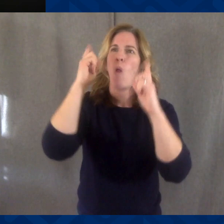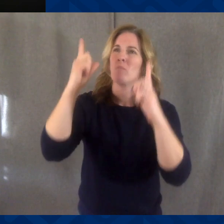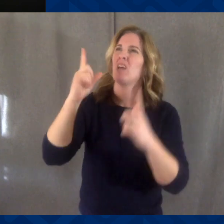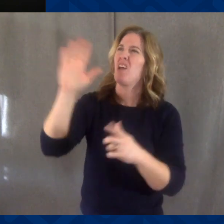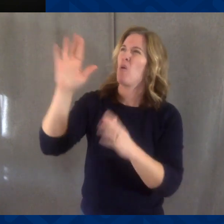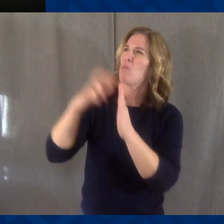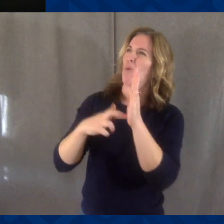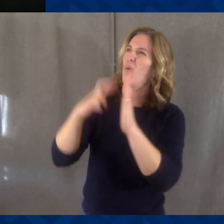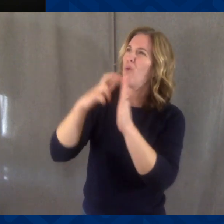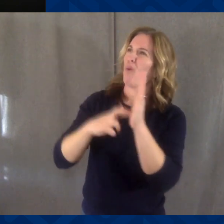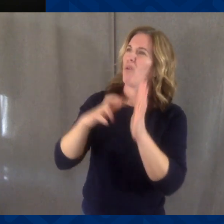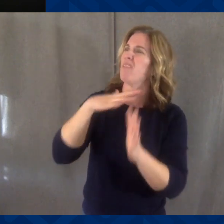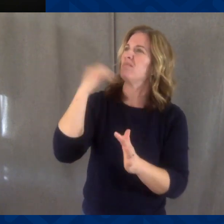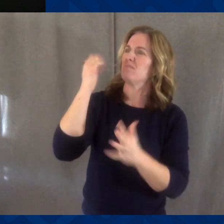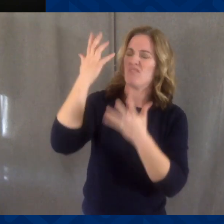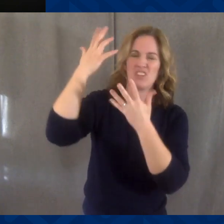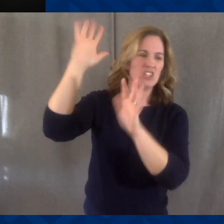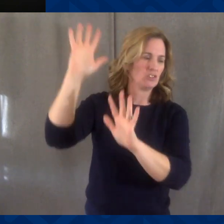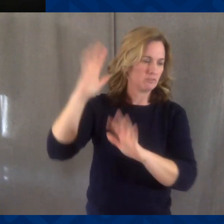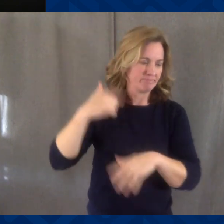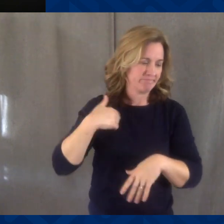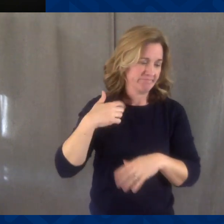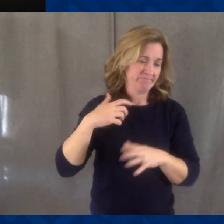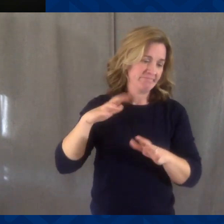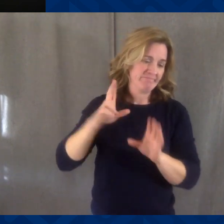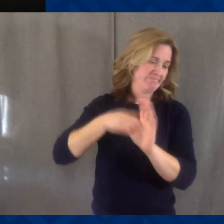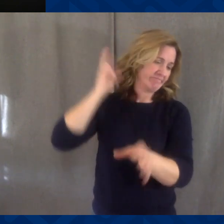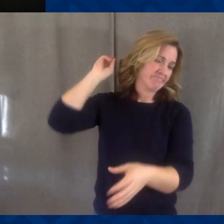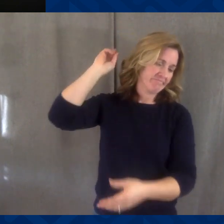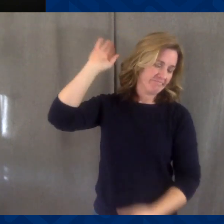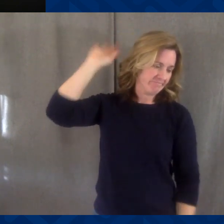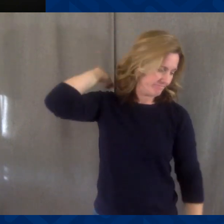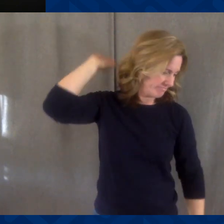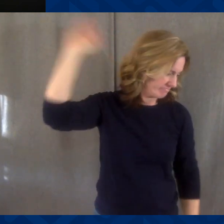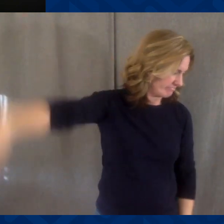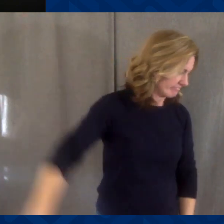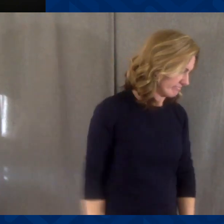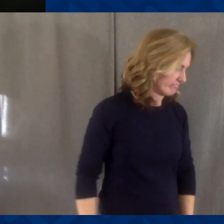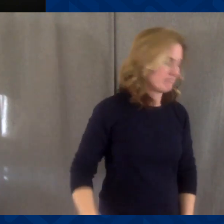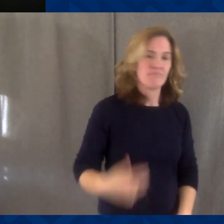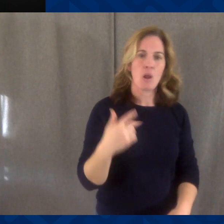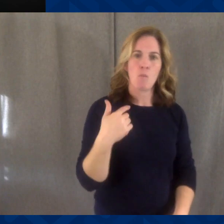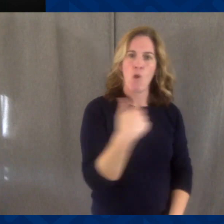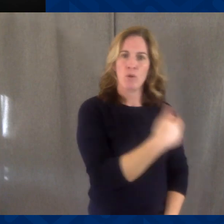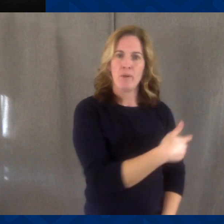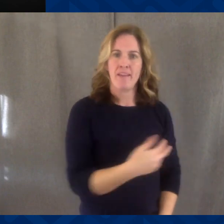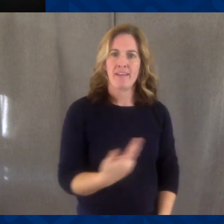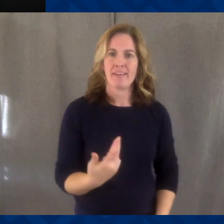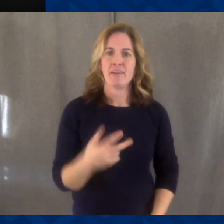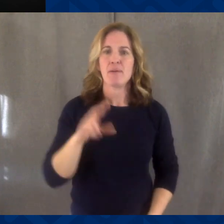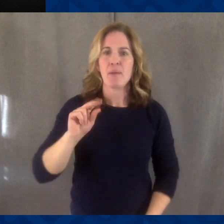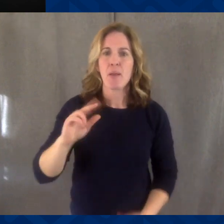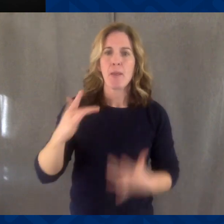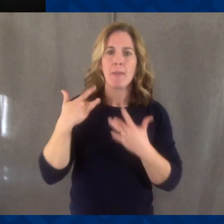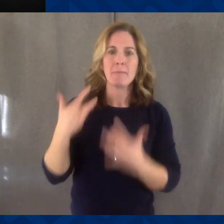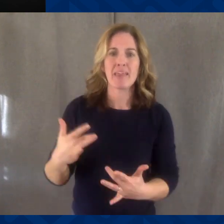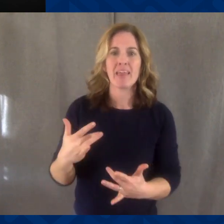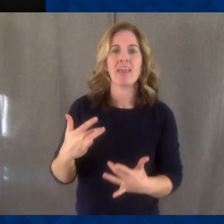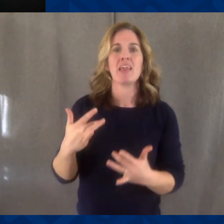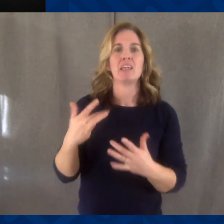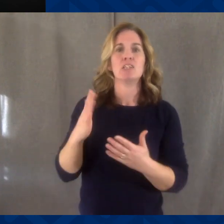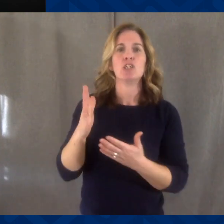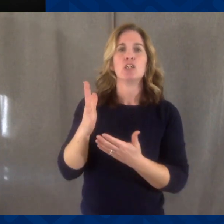rules. I'm going to throw in the towel and cash all my chips in, and I'm walking away." It's usually, most often, a